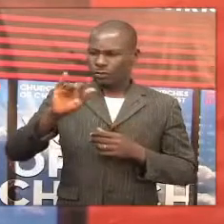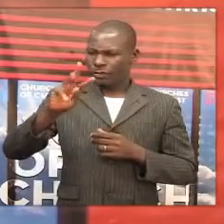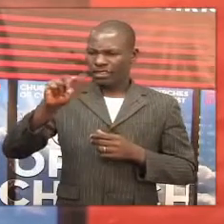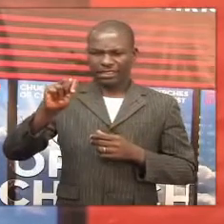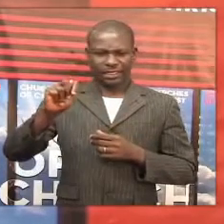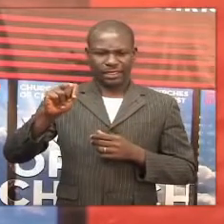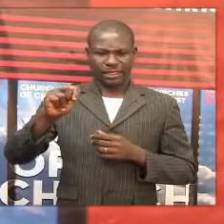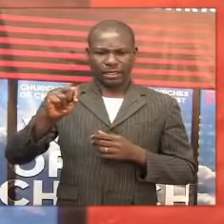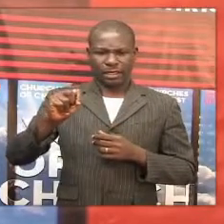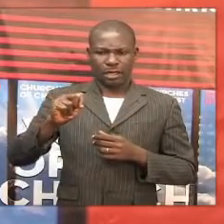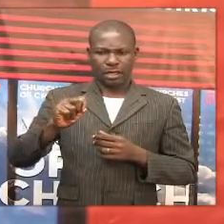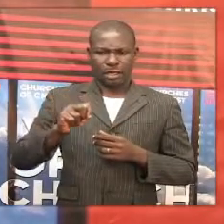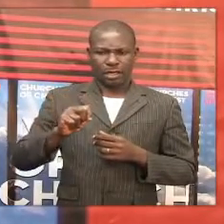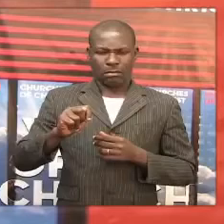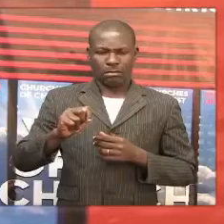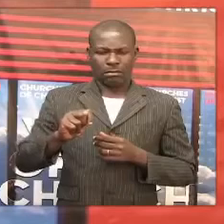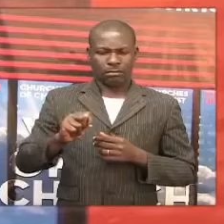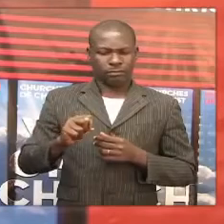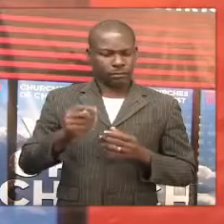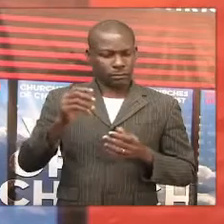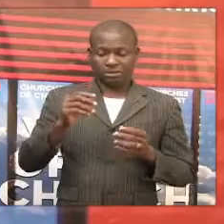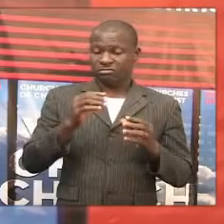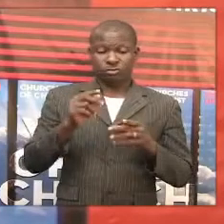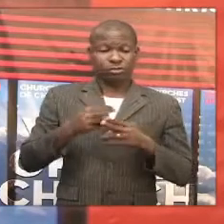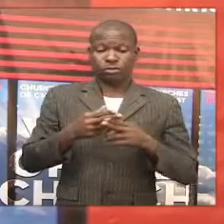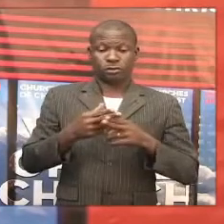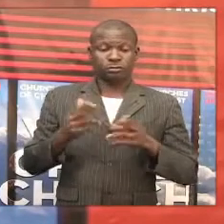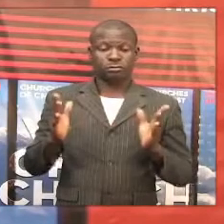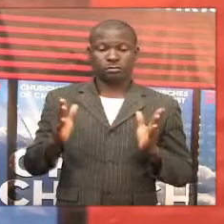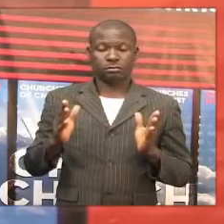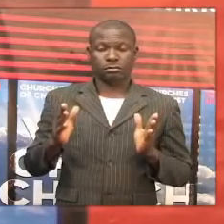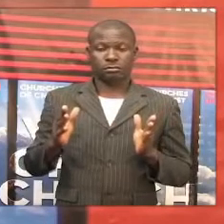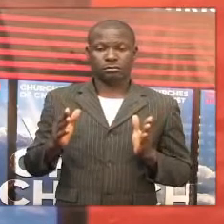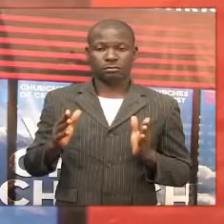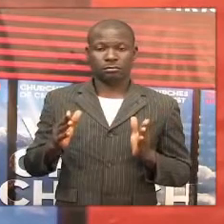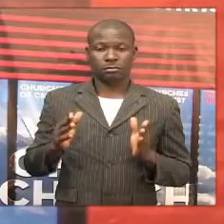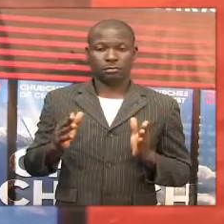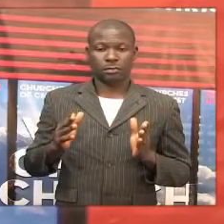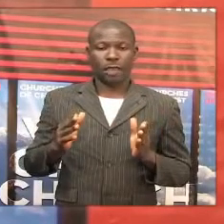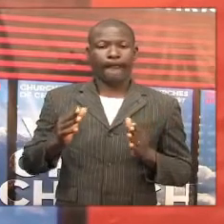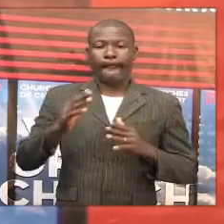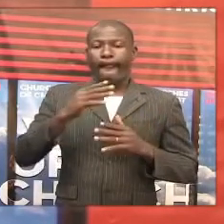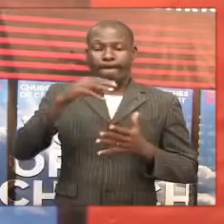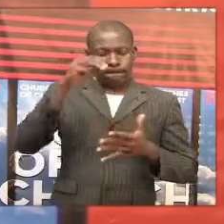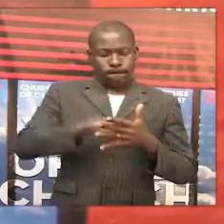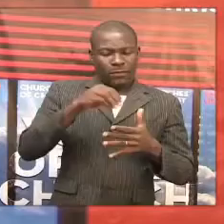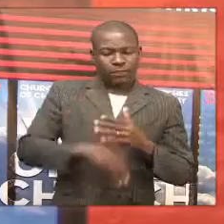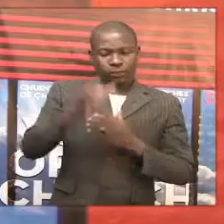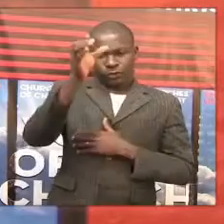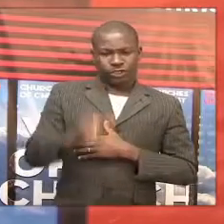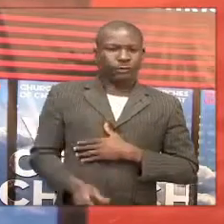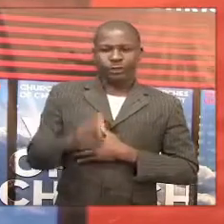the Sabbath asabu tie tie wa ho ano no Mrs. Subio, Matthew 24,